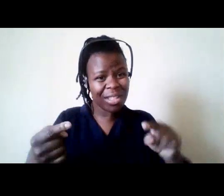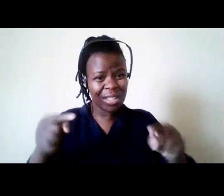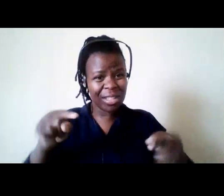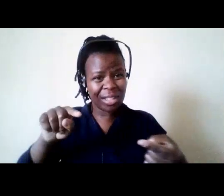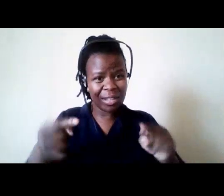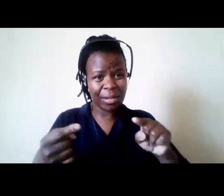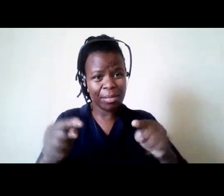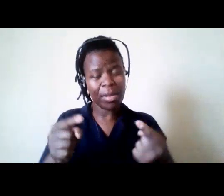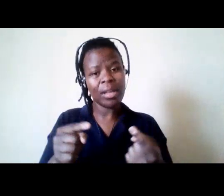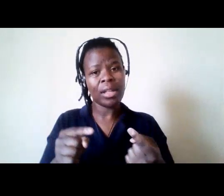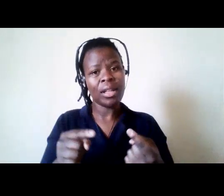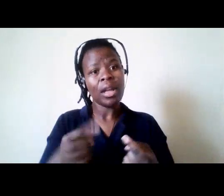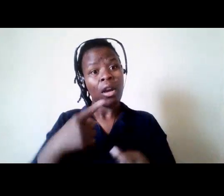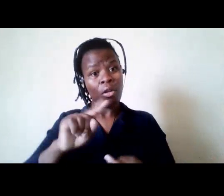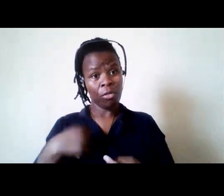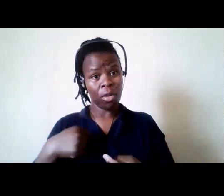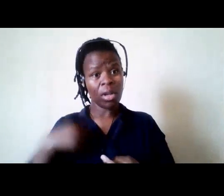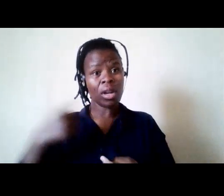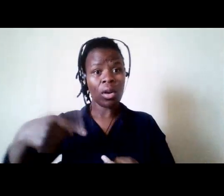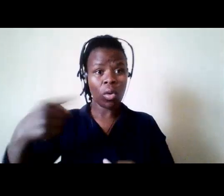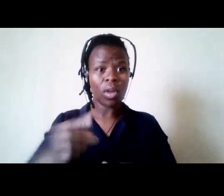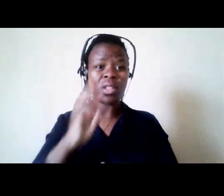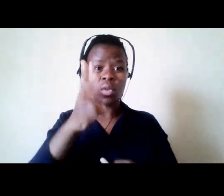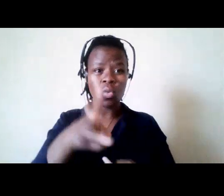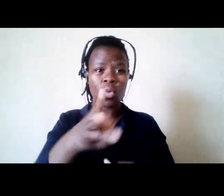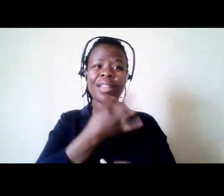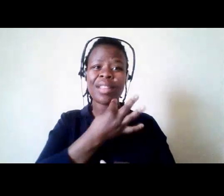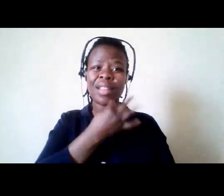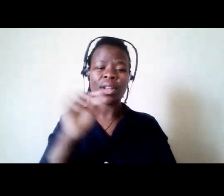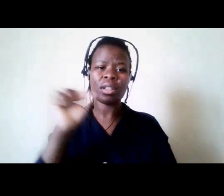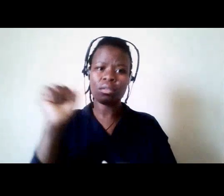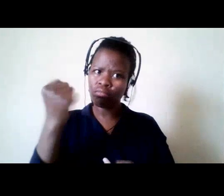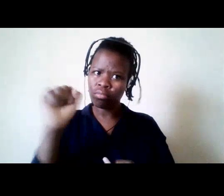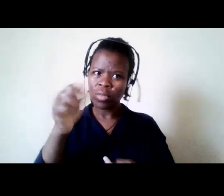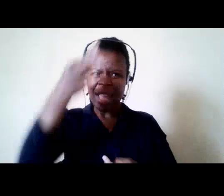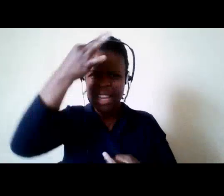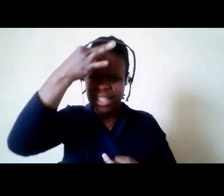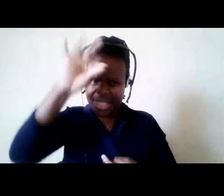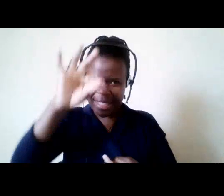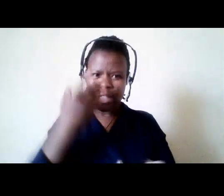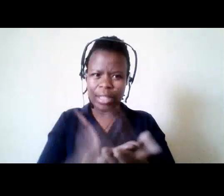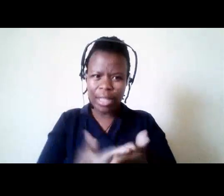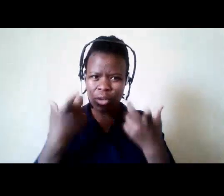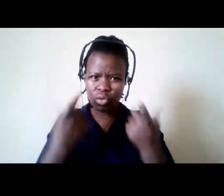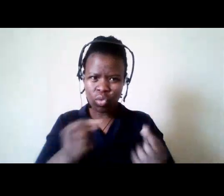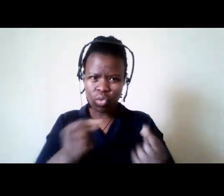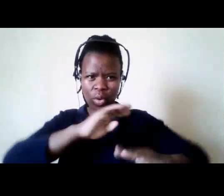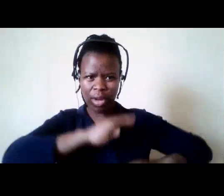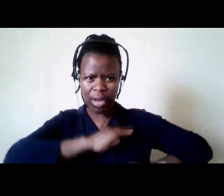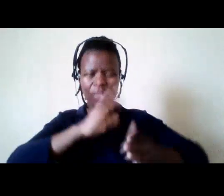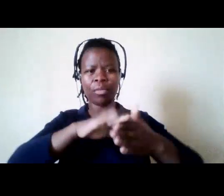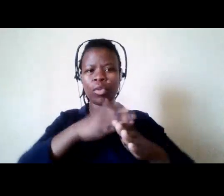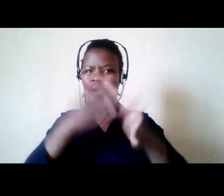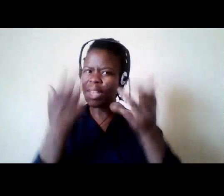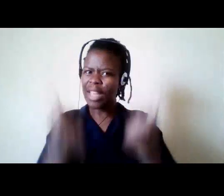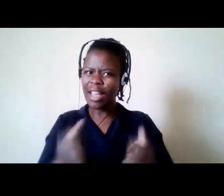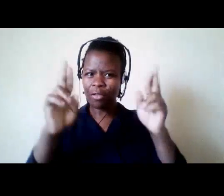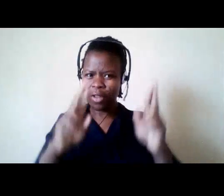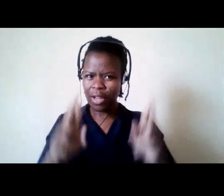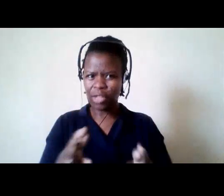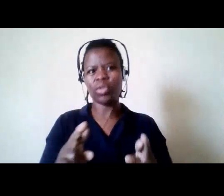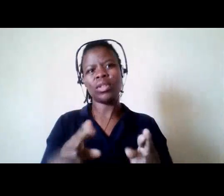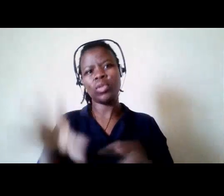be no, because I feel that the government can do more, because that's where all of the resources are. I mean, when we look at special care centers, most